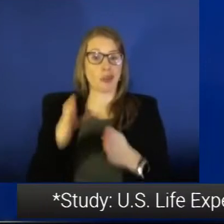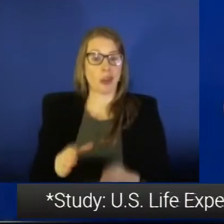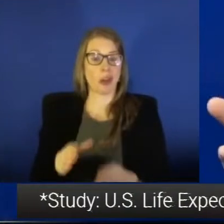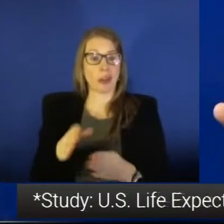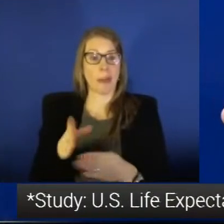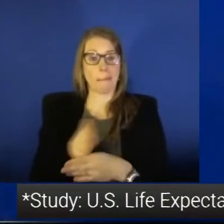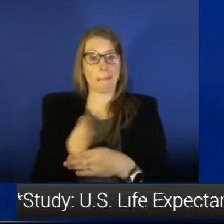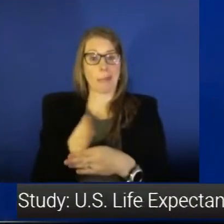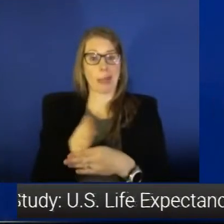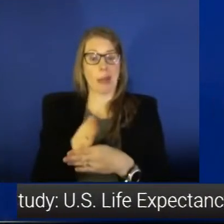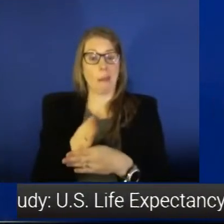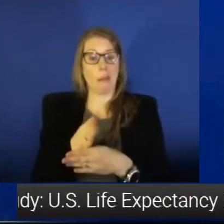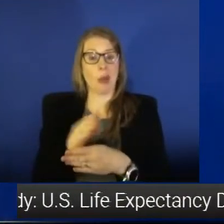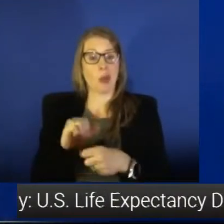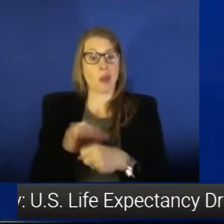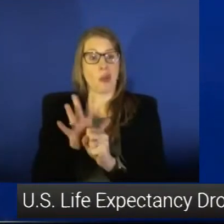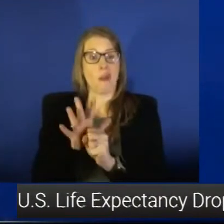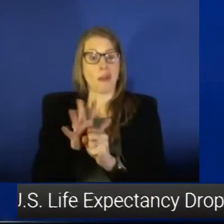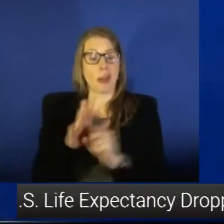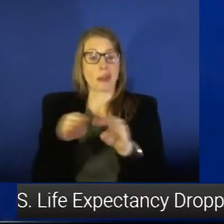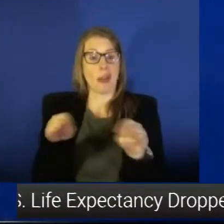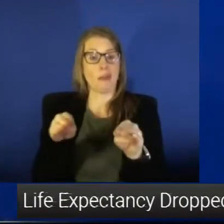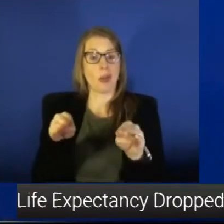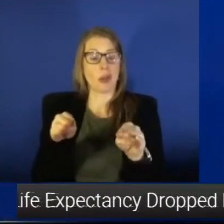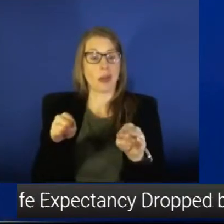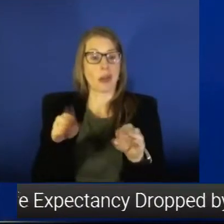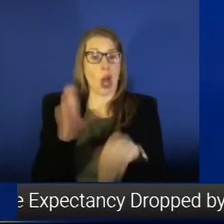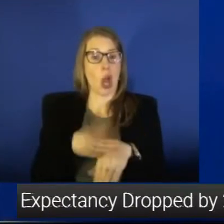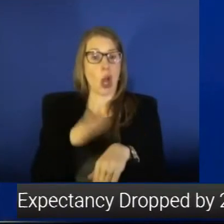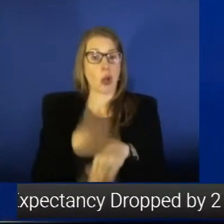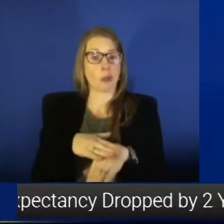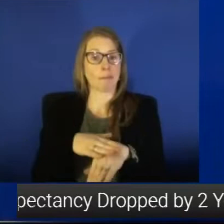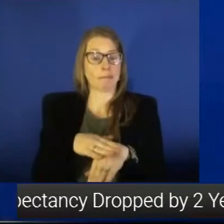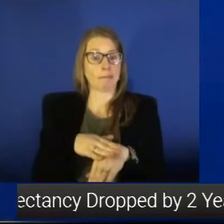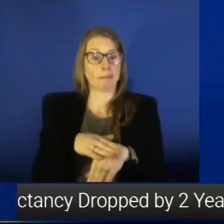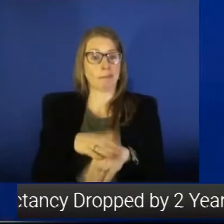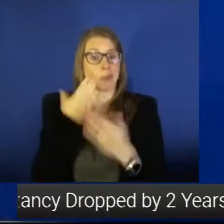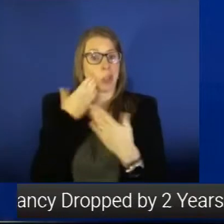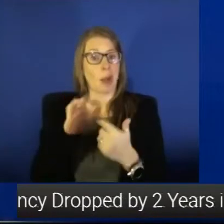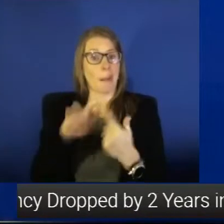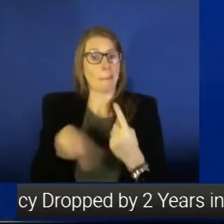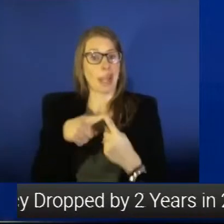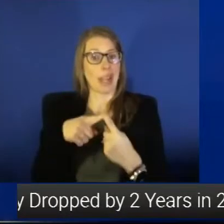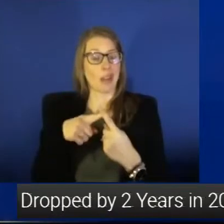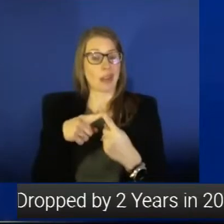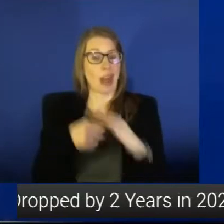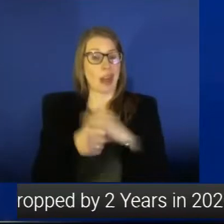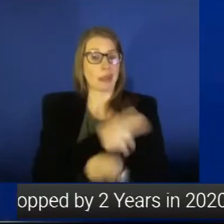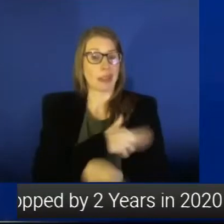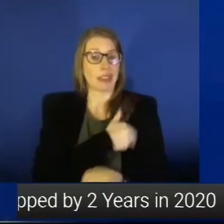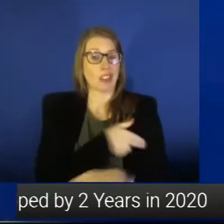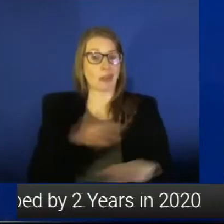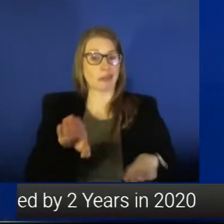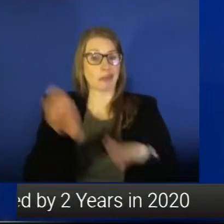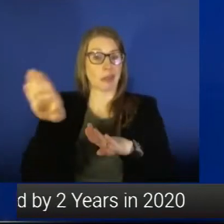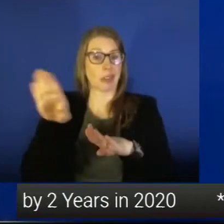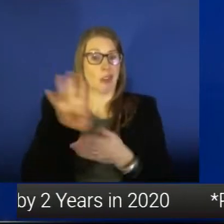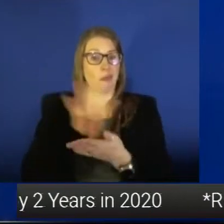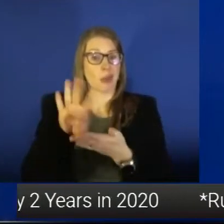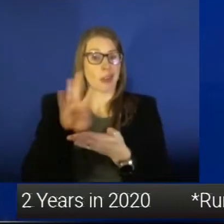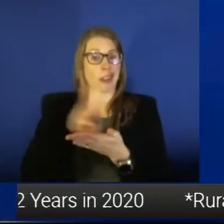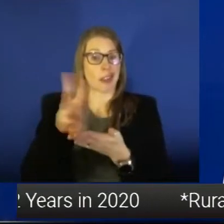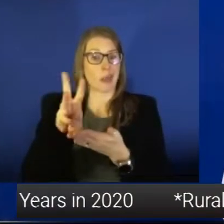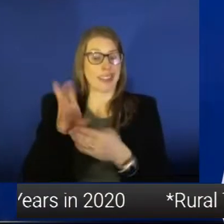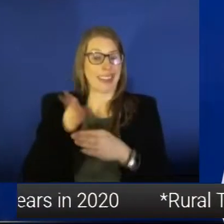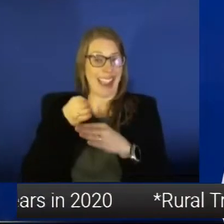because they're having a lot of disease transmission. They don't know about hospitalization. It takes 4 to 6 weeks to really establish that. And until we see the result of